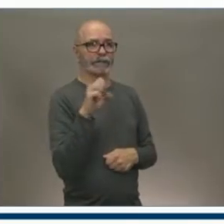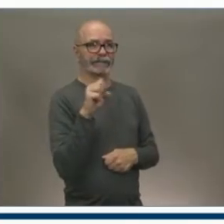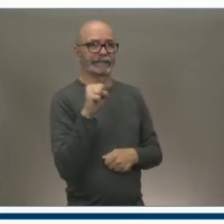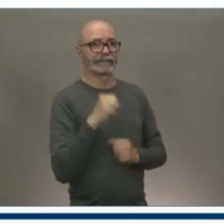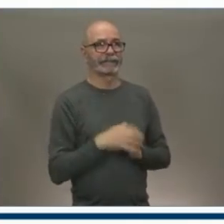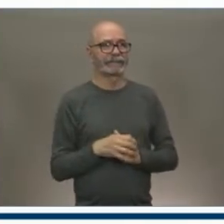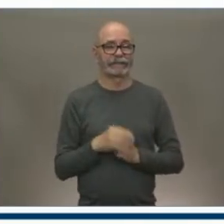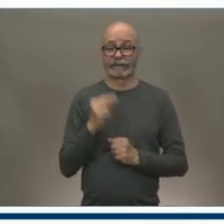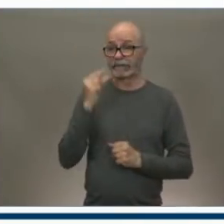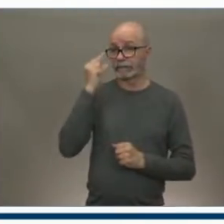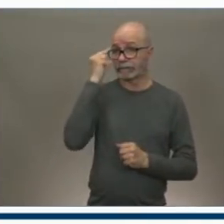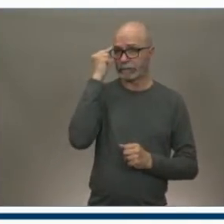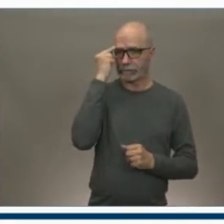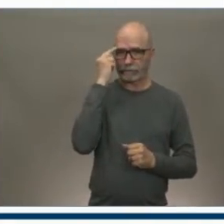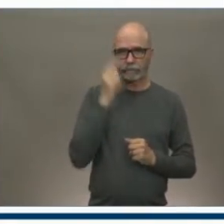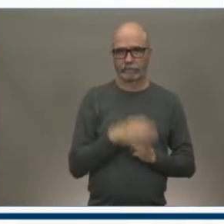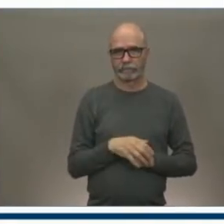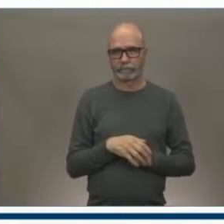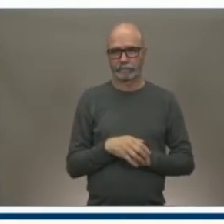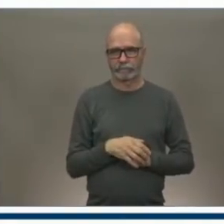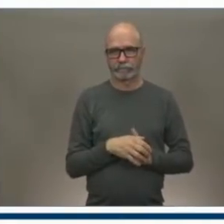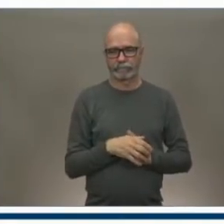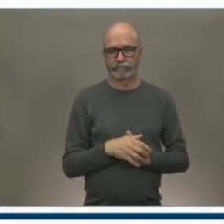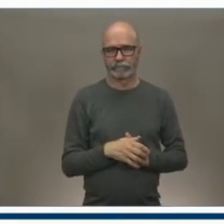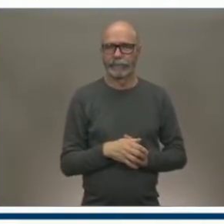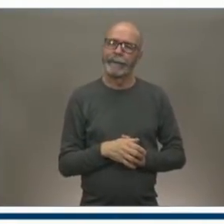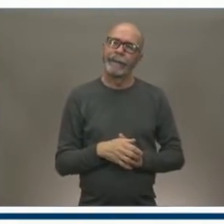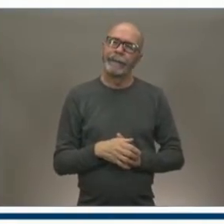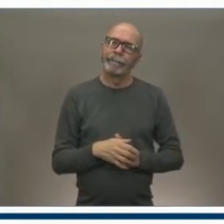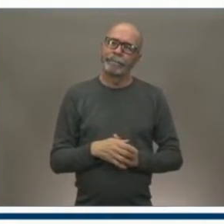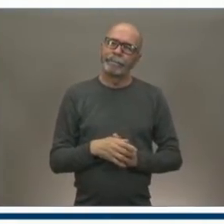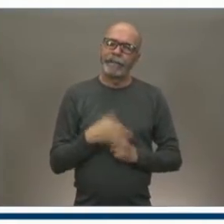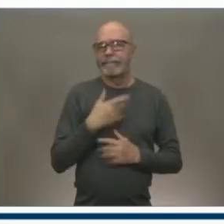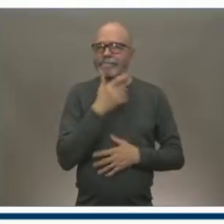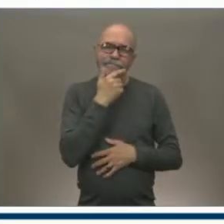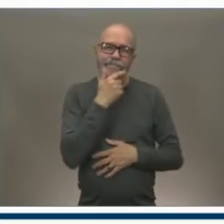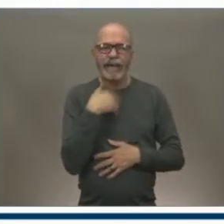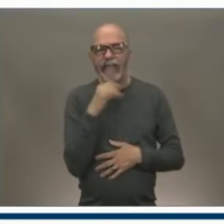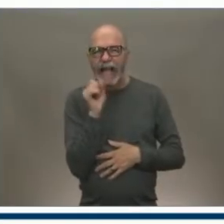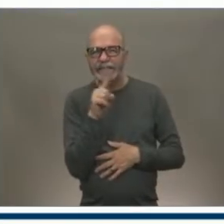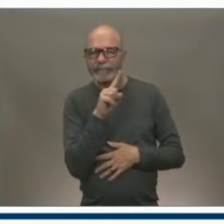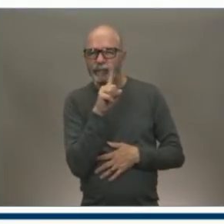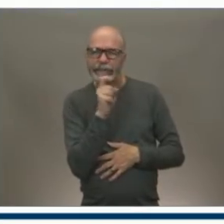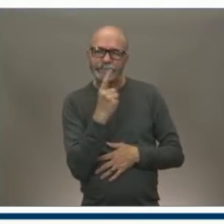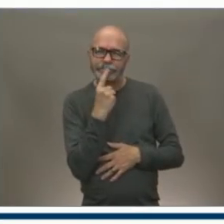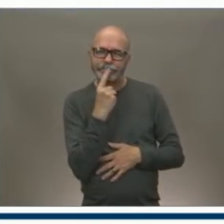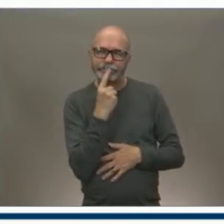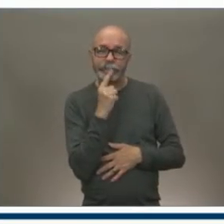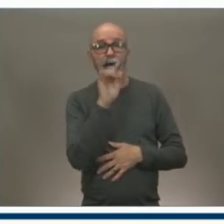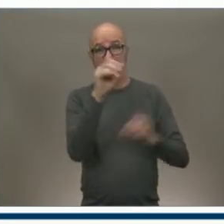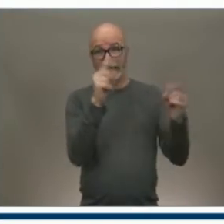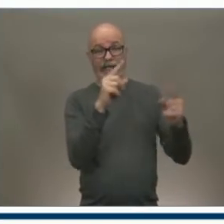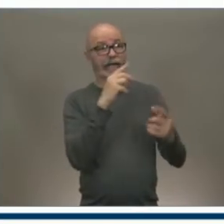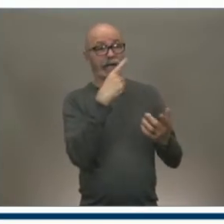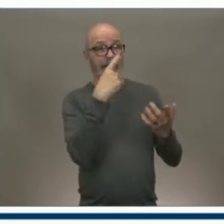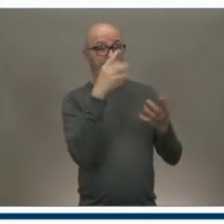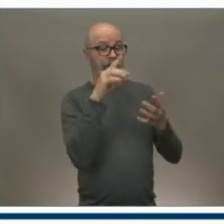Hi. I had a question about the vaccine rollout will look out for people in Nova Scotia